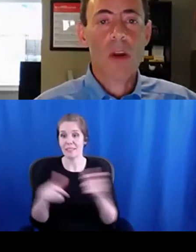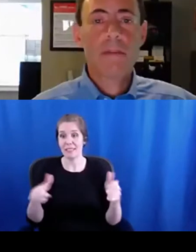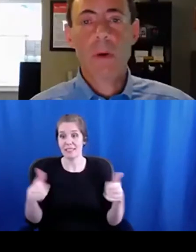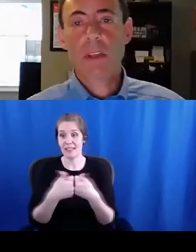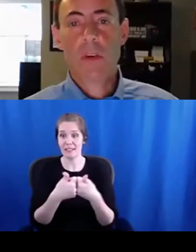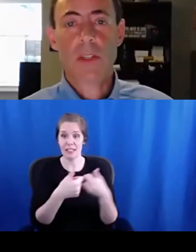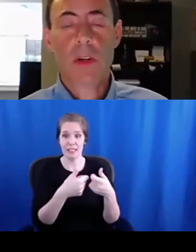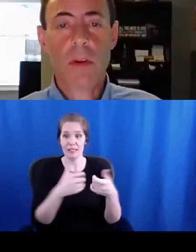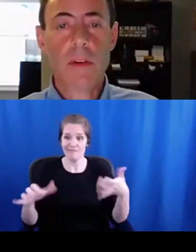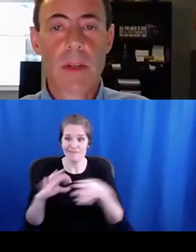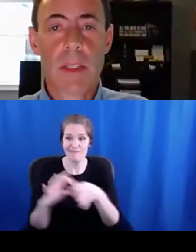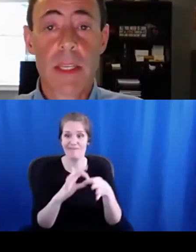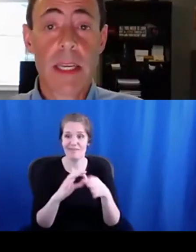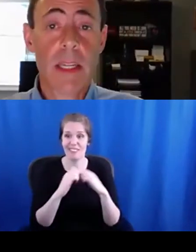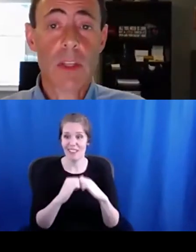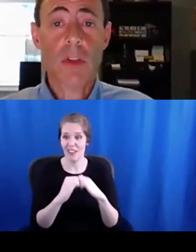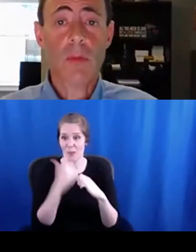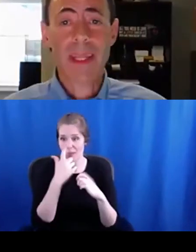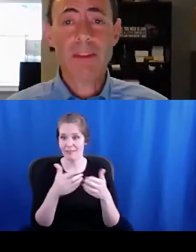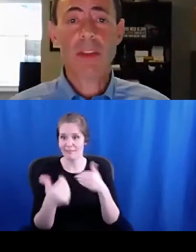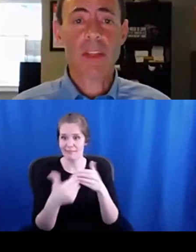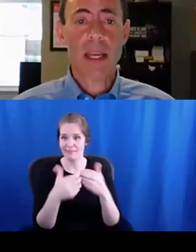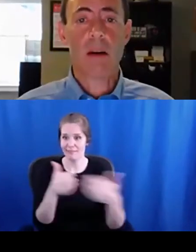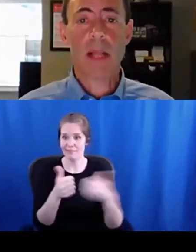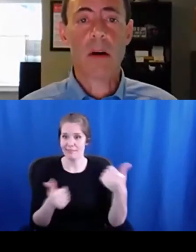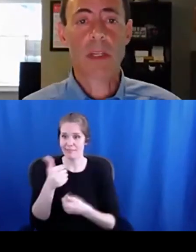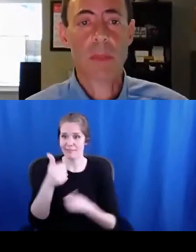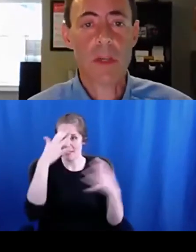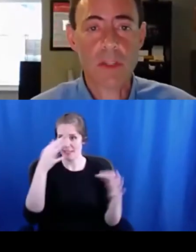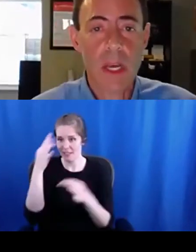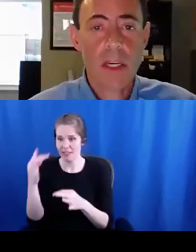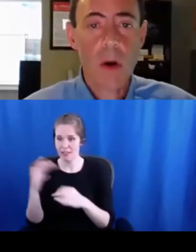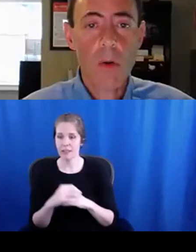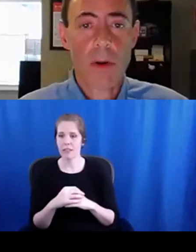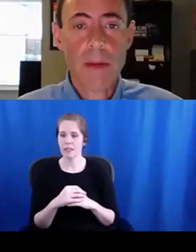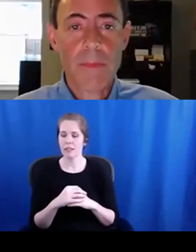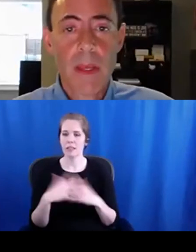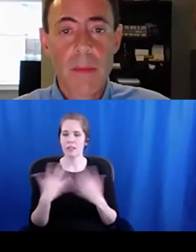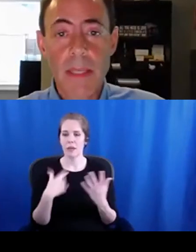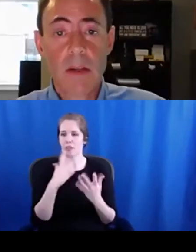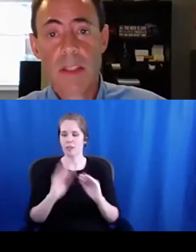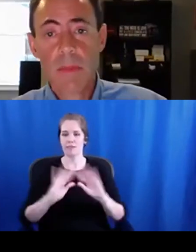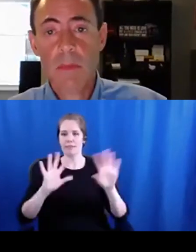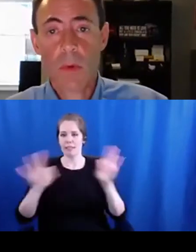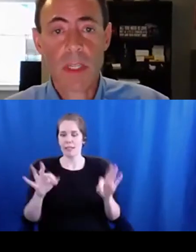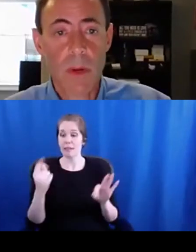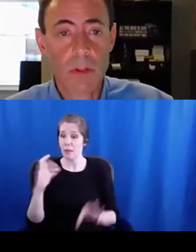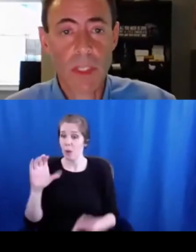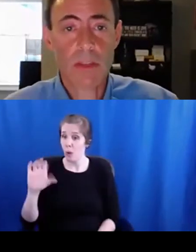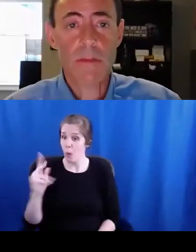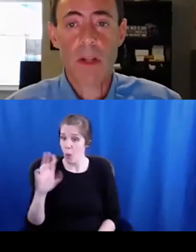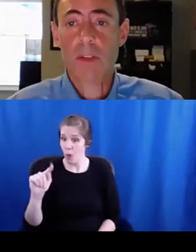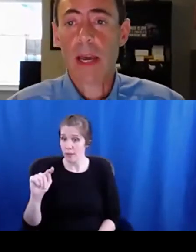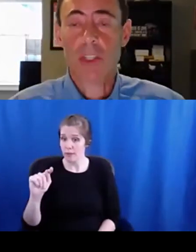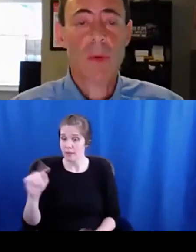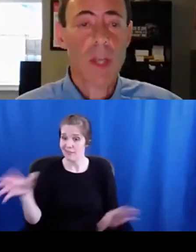why are we focusing so much on coronavirus testing? It's assumed, but let's just say it out loud. It's because cohorting based on symptoms or exposures